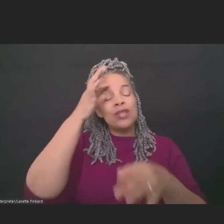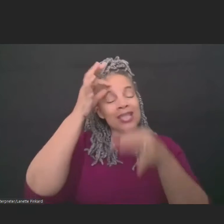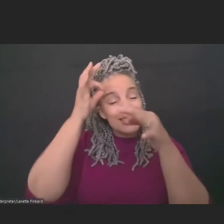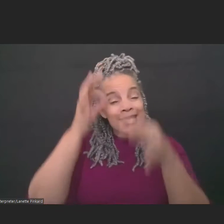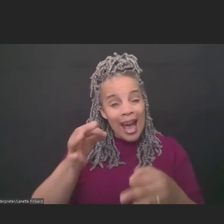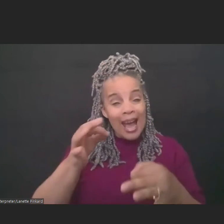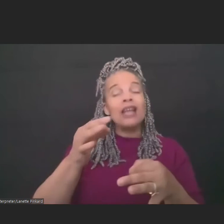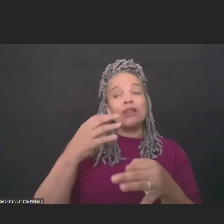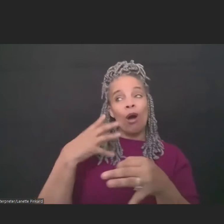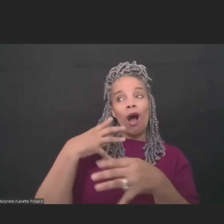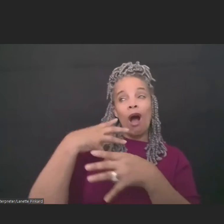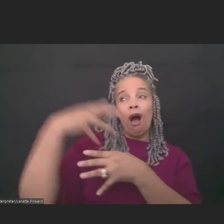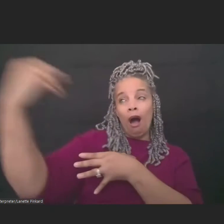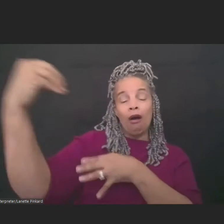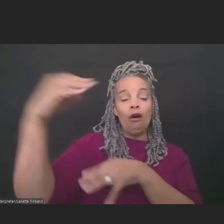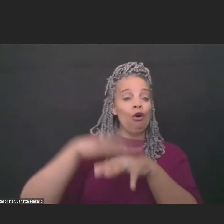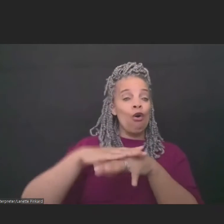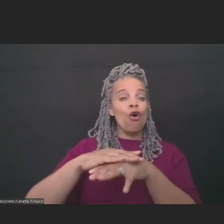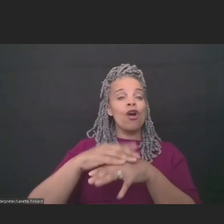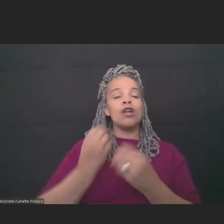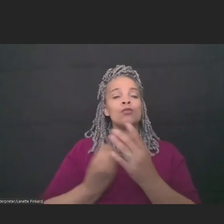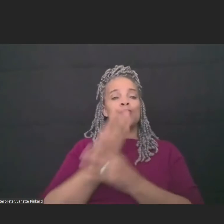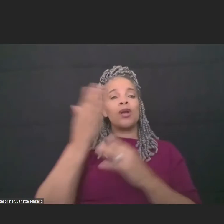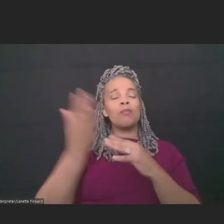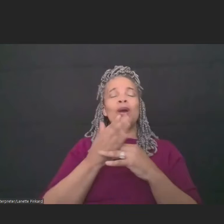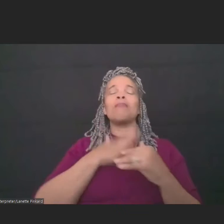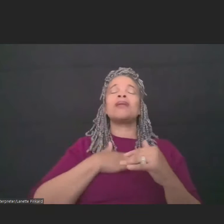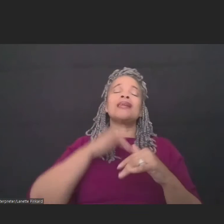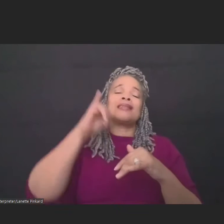break, please stay regional.